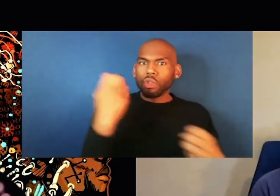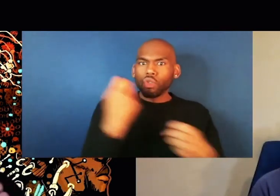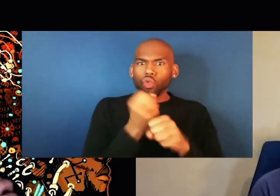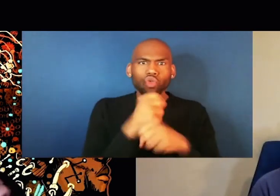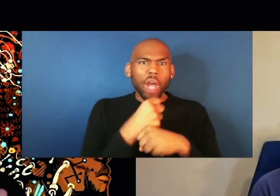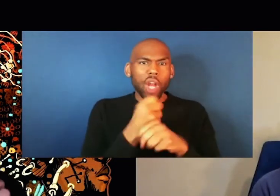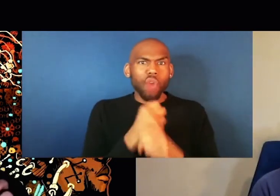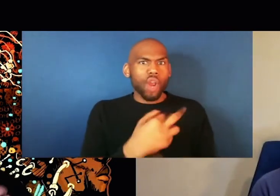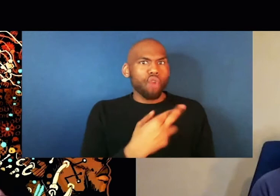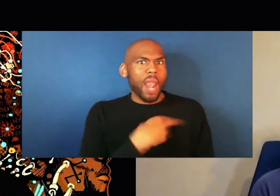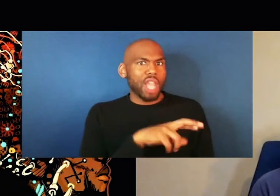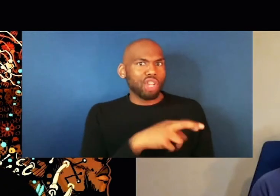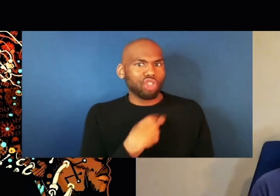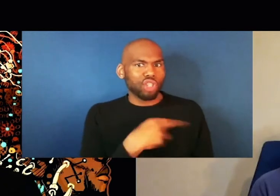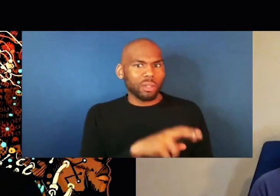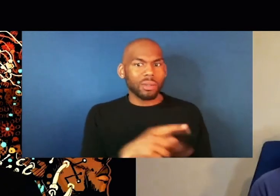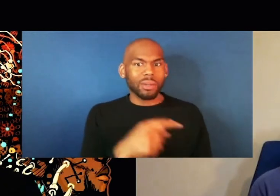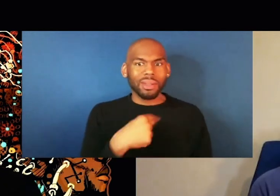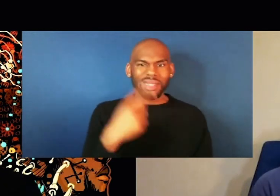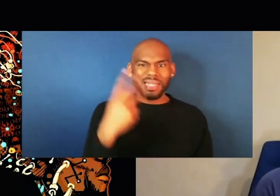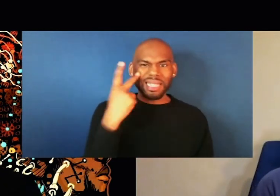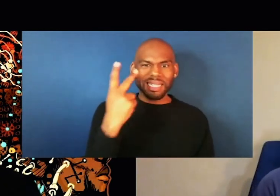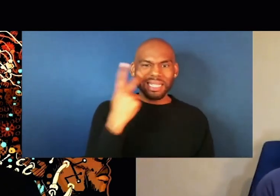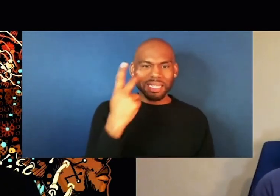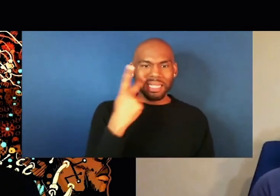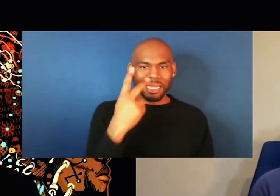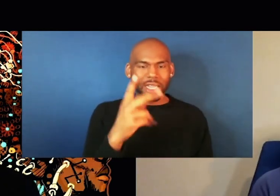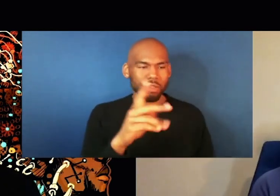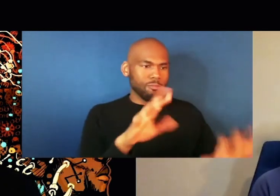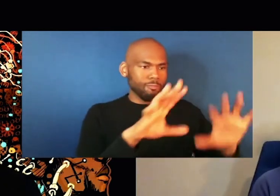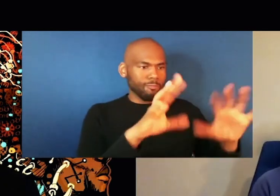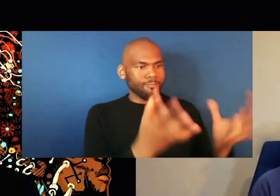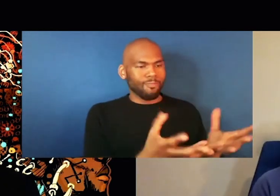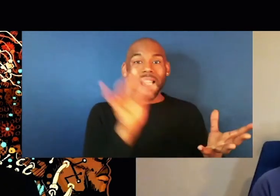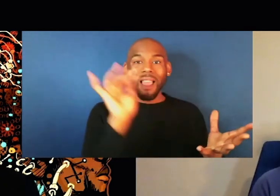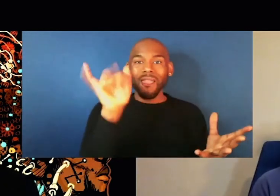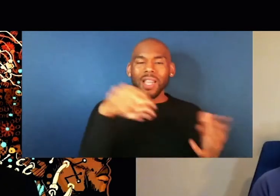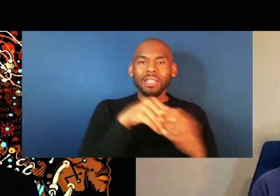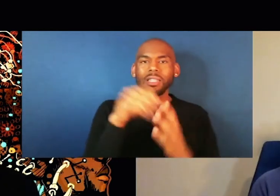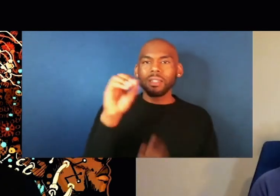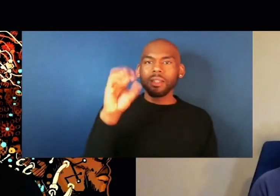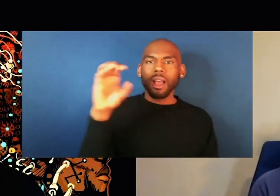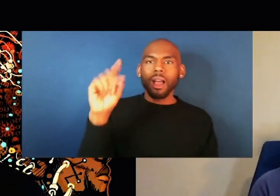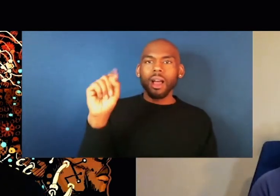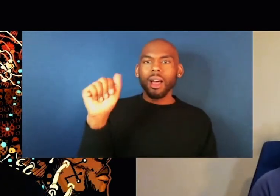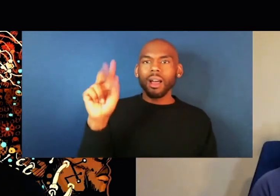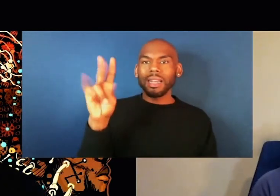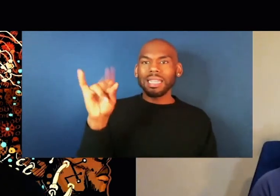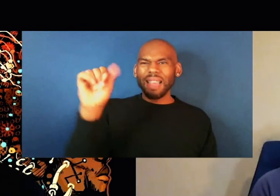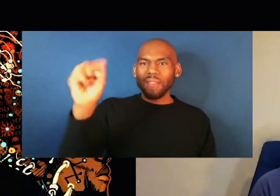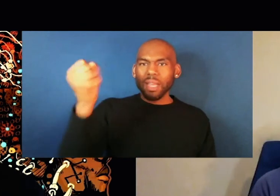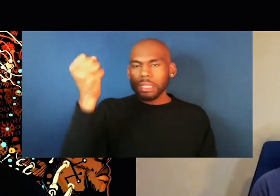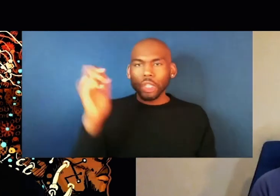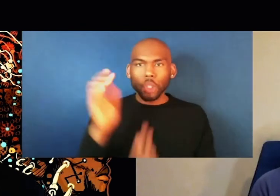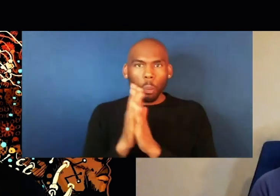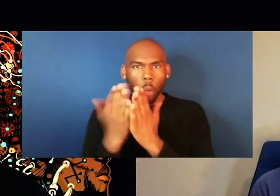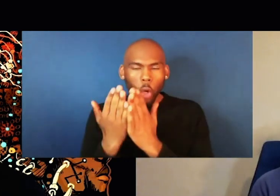trying to create a religion, you know. And because I see that particular case, it's an Octavia Butler book, right? And